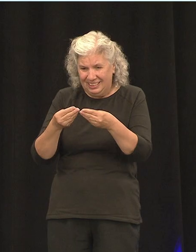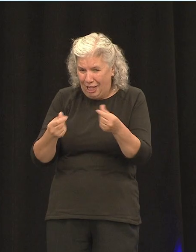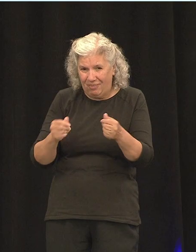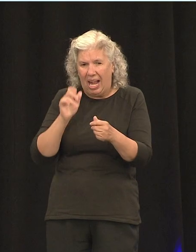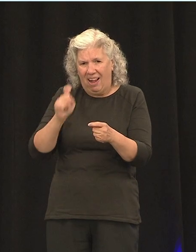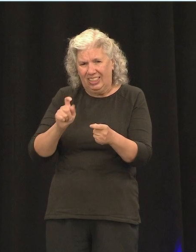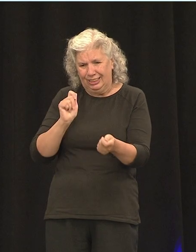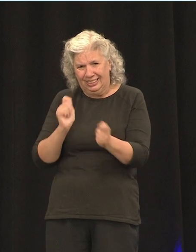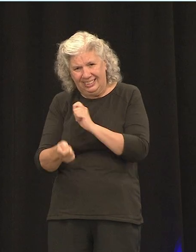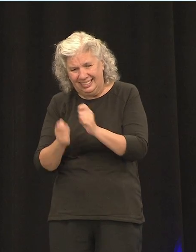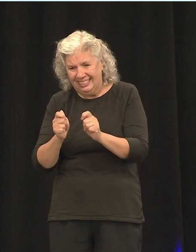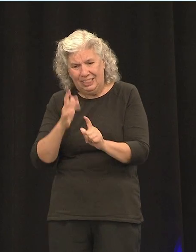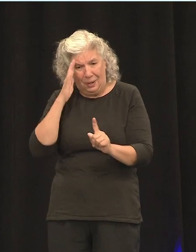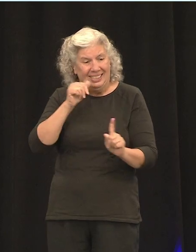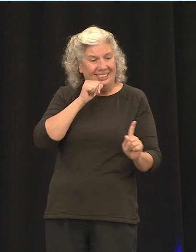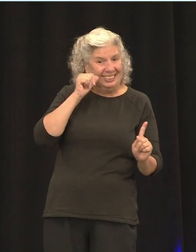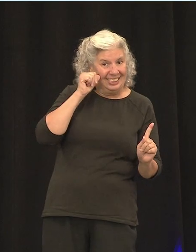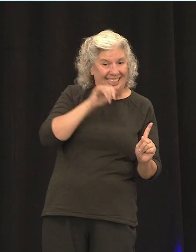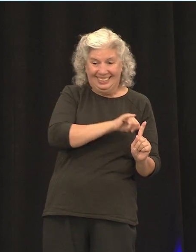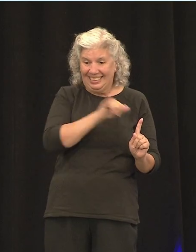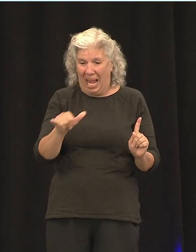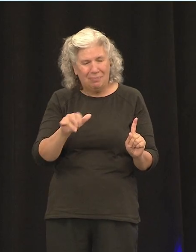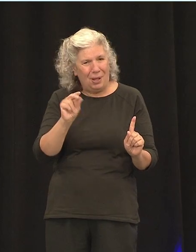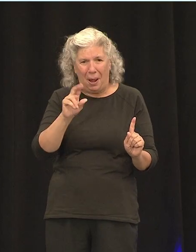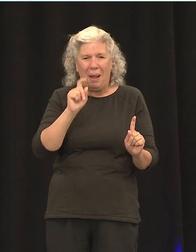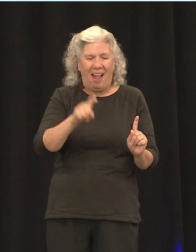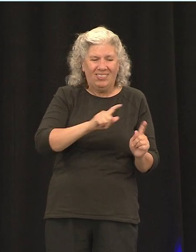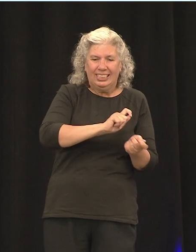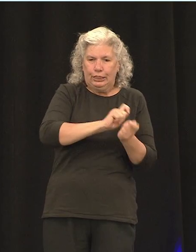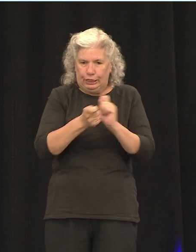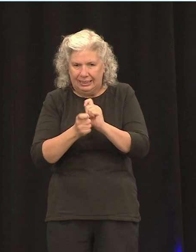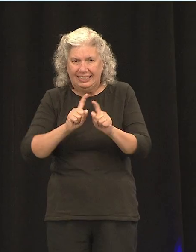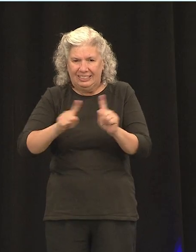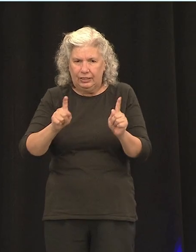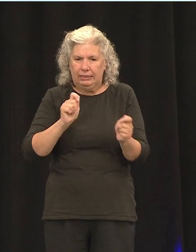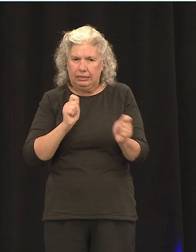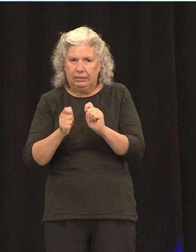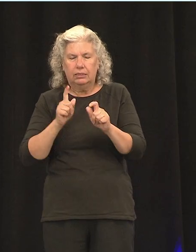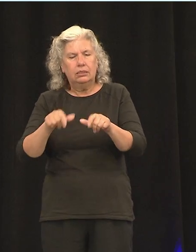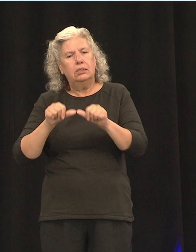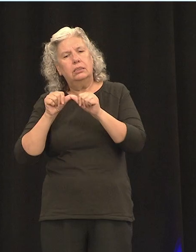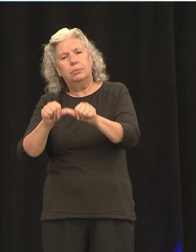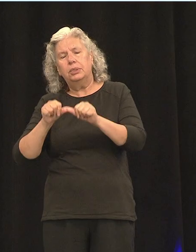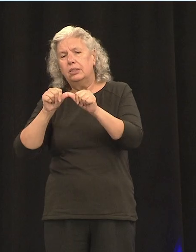that we continually are making sure that we have the appropriate supports in place.